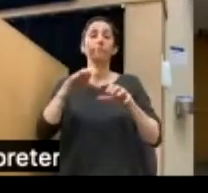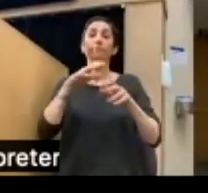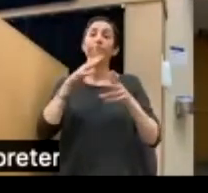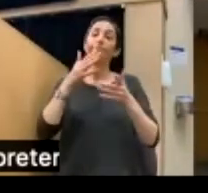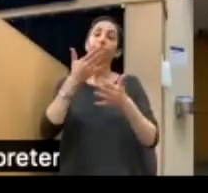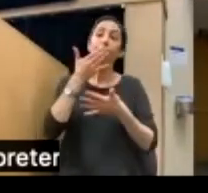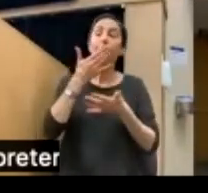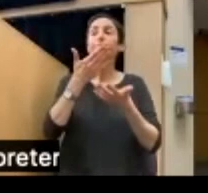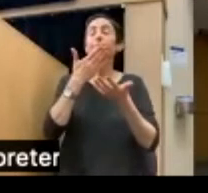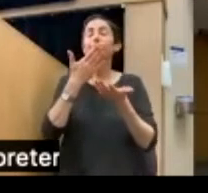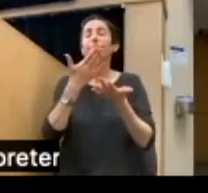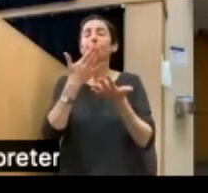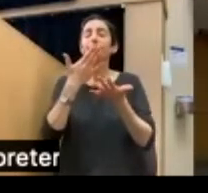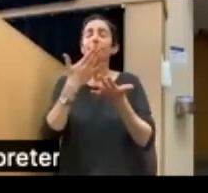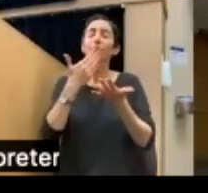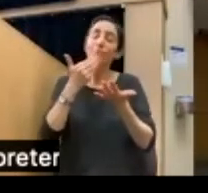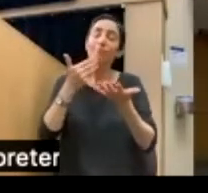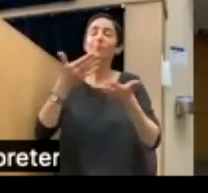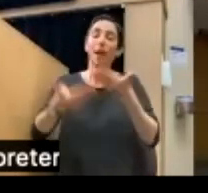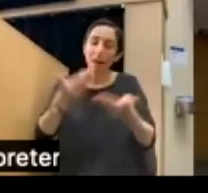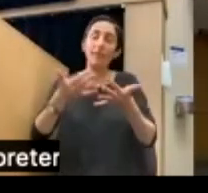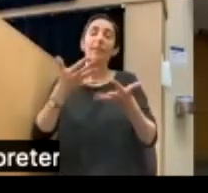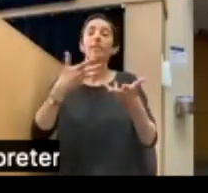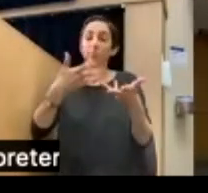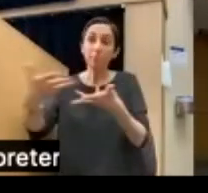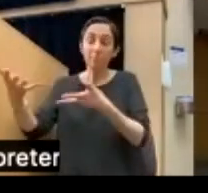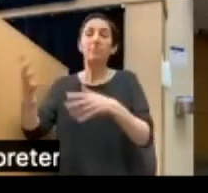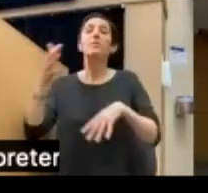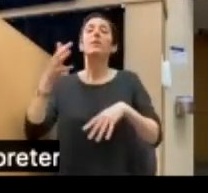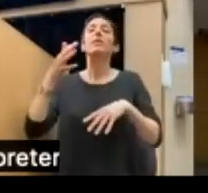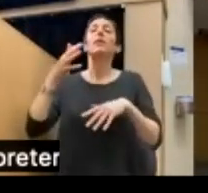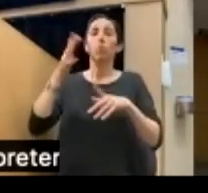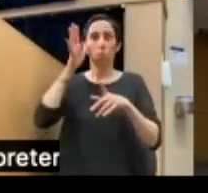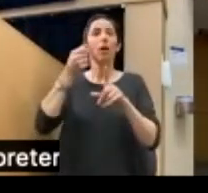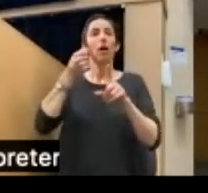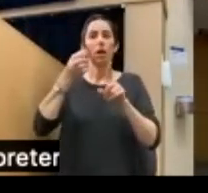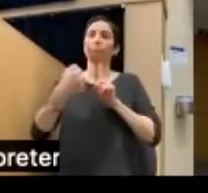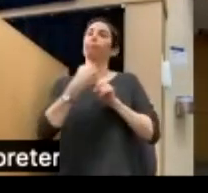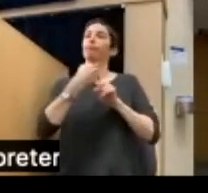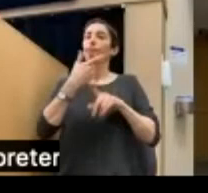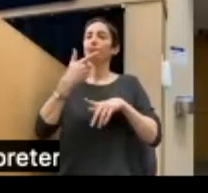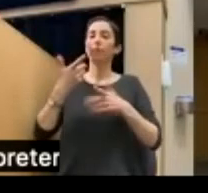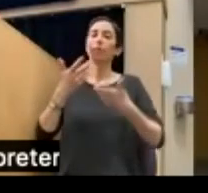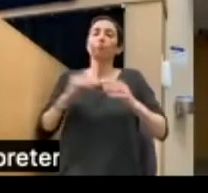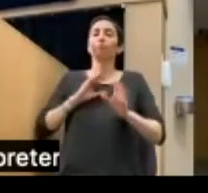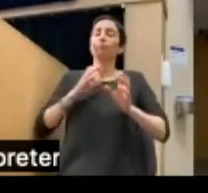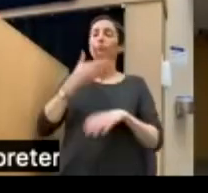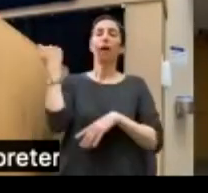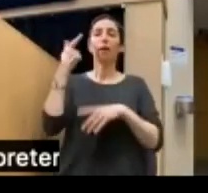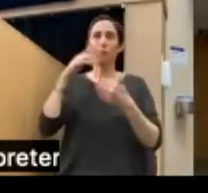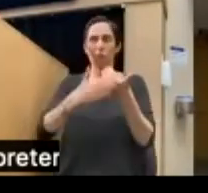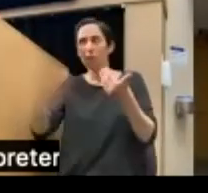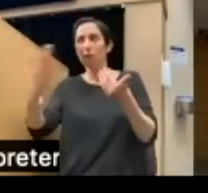for, you know, the weeks that after the random acts of kindness. And then there have been studies that have been shown in the workplace that she's also